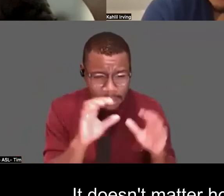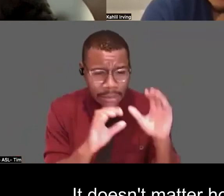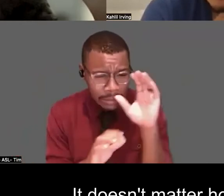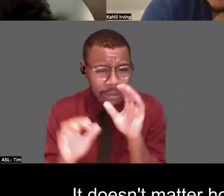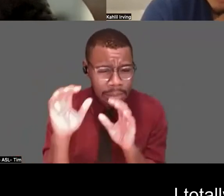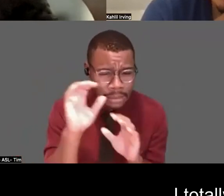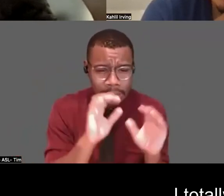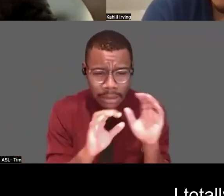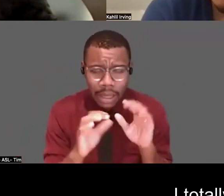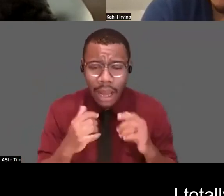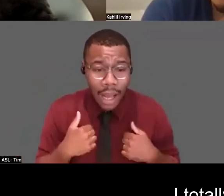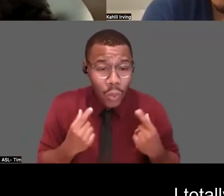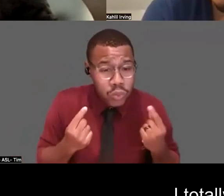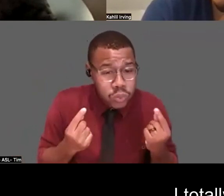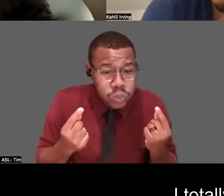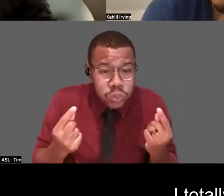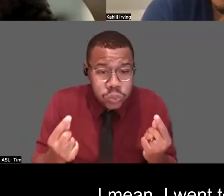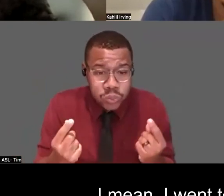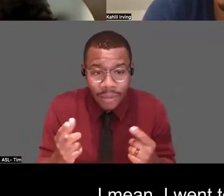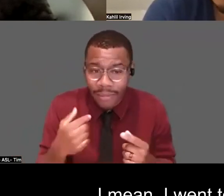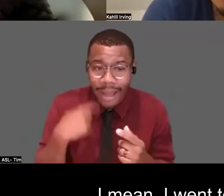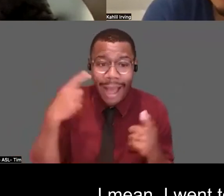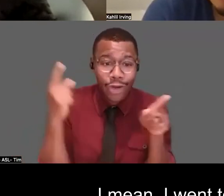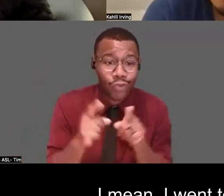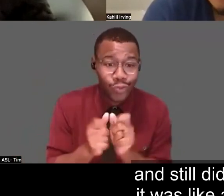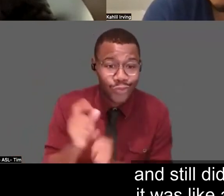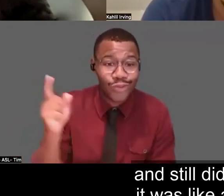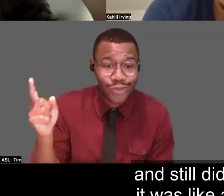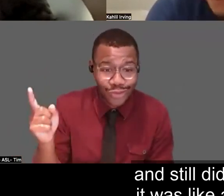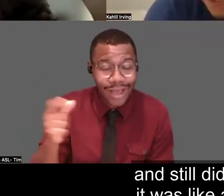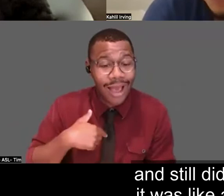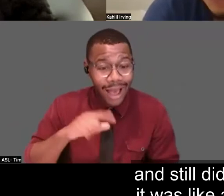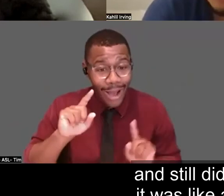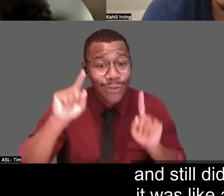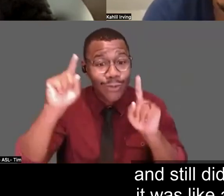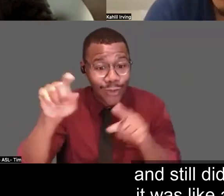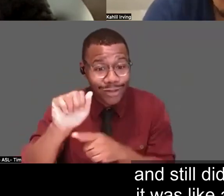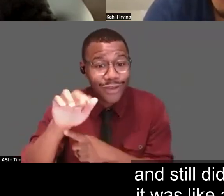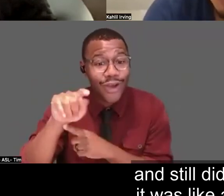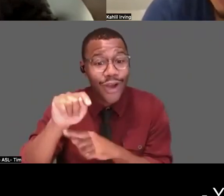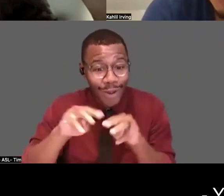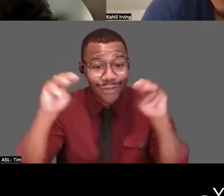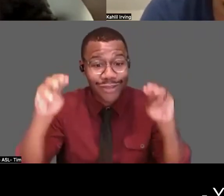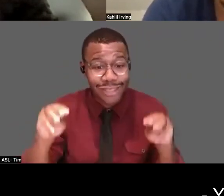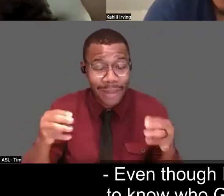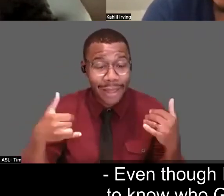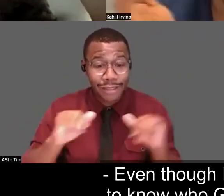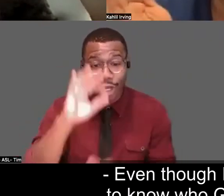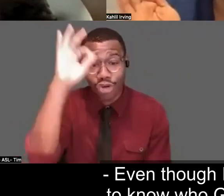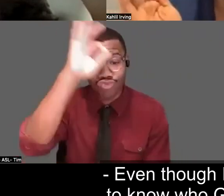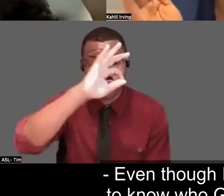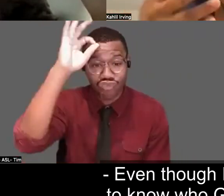things I did. I totally agree. I mean, I went to the art museum and still didn't know that it was like a thing to do. Yeah. Even though